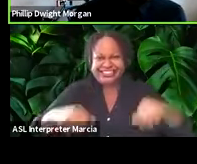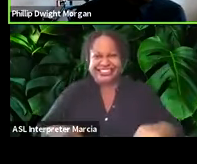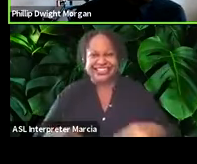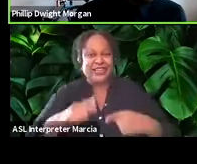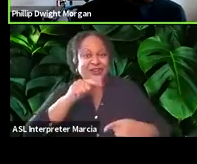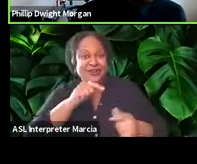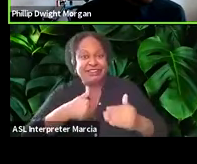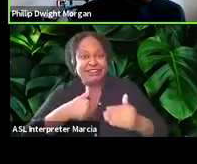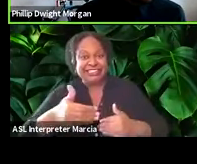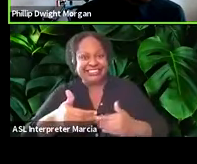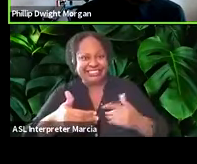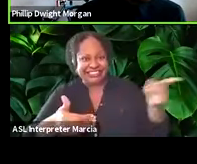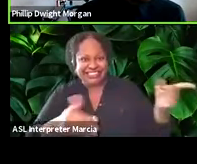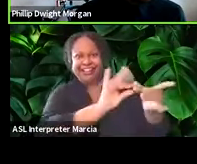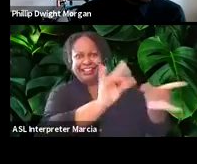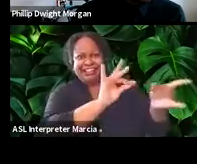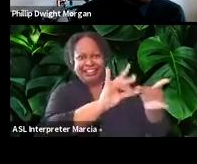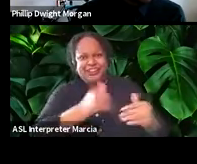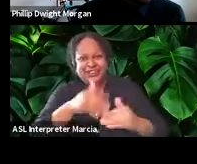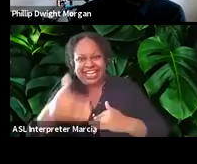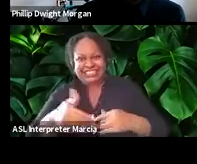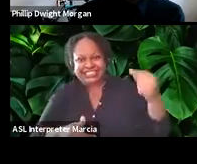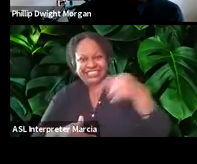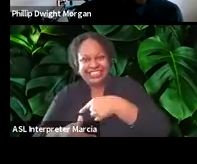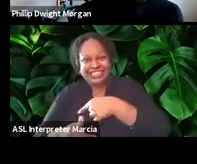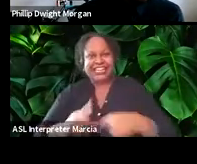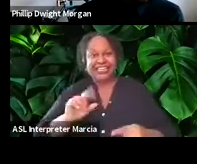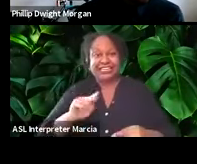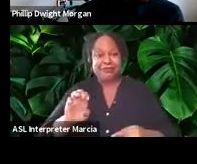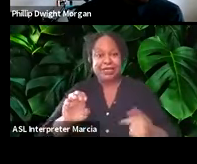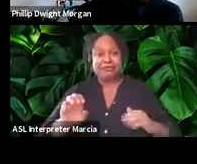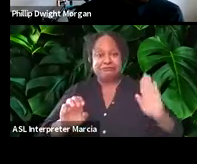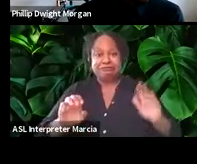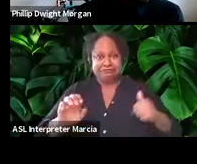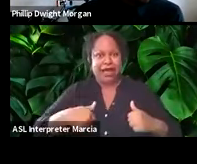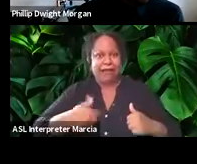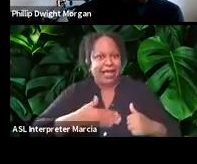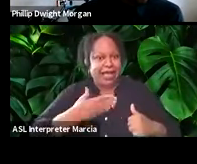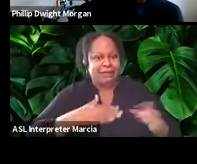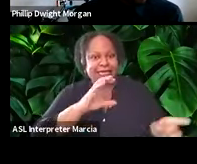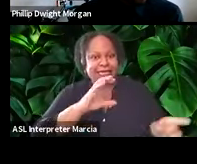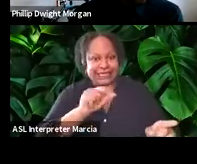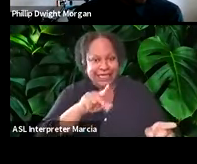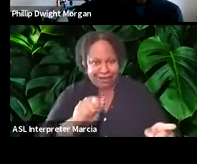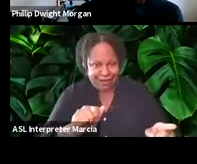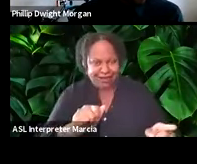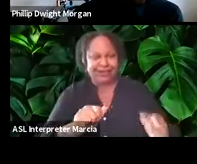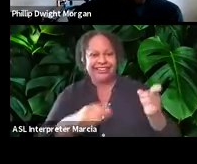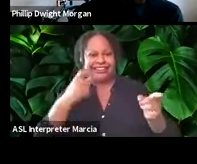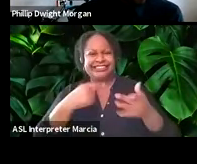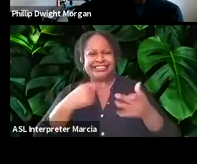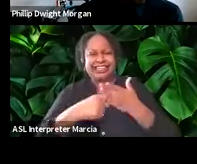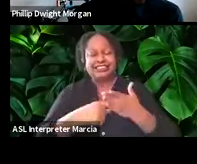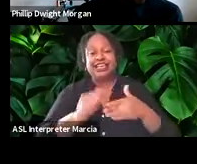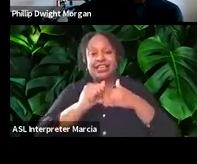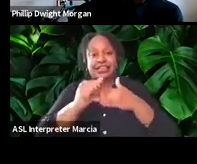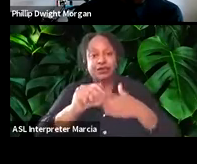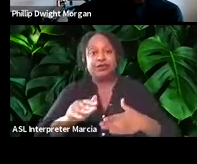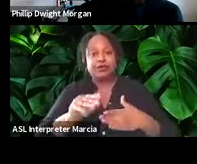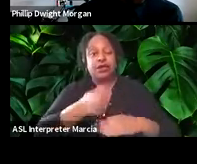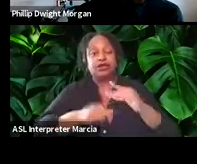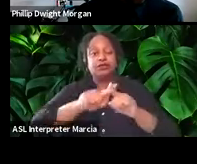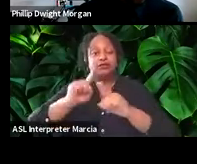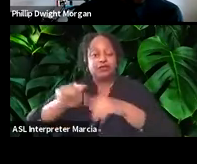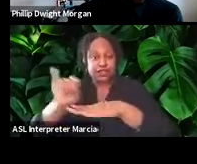Who wants to follow that up? I'll follow up there. I'm so happy, Celina, that you touched on leadership within different industries.